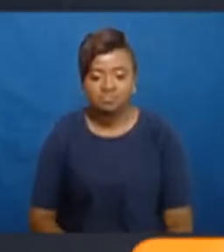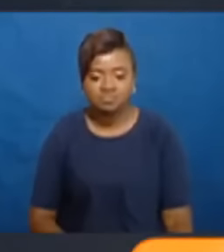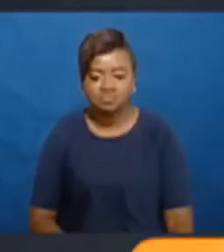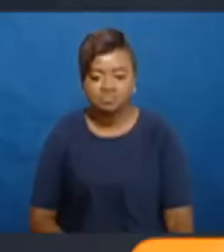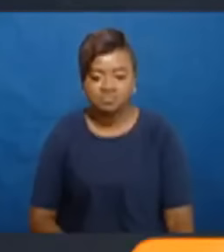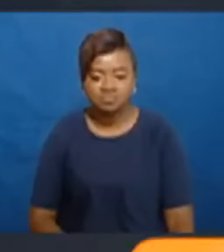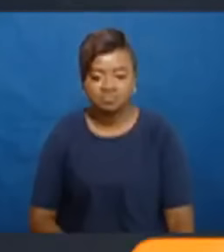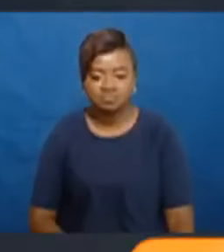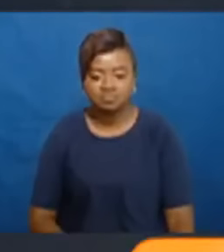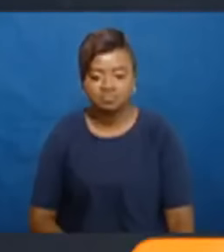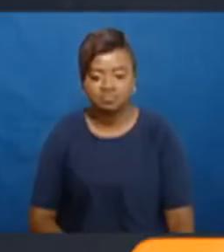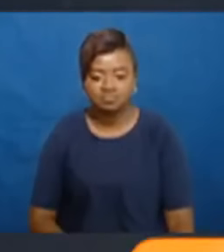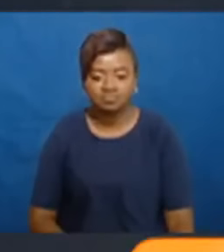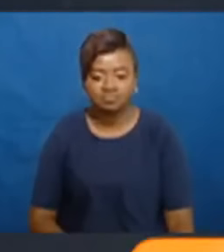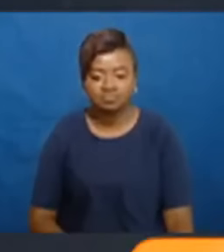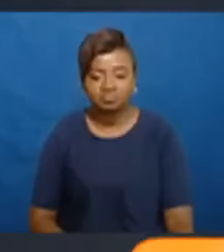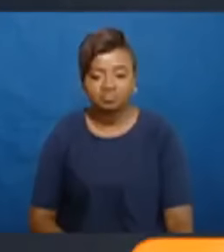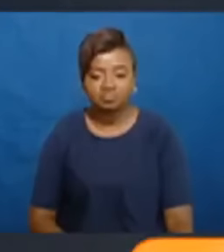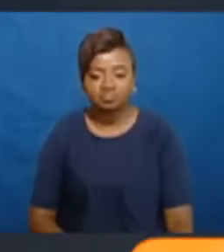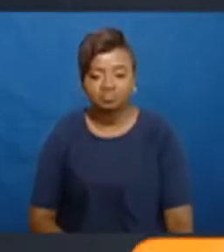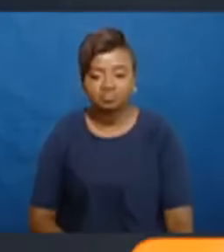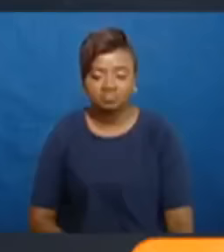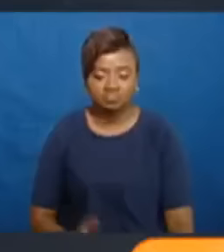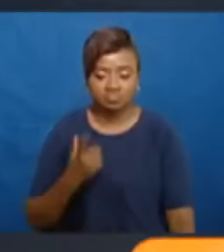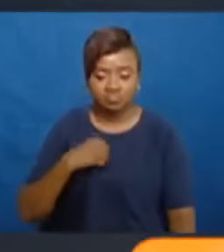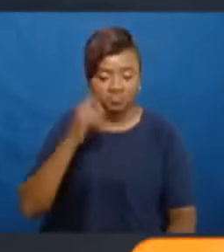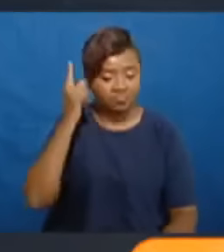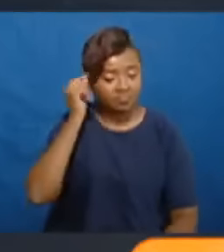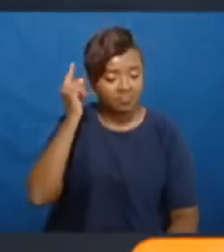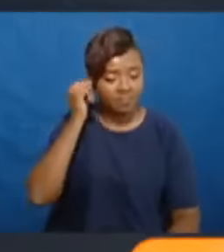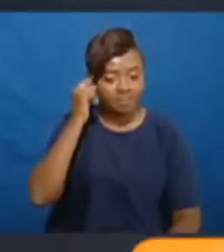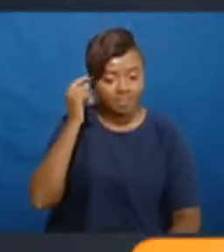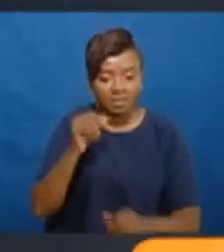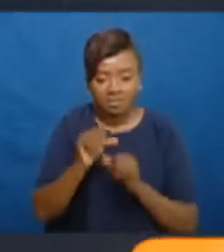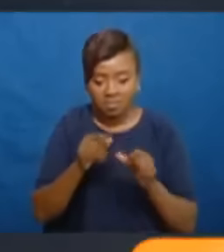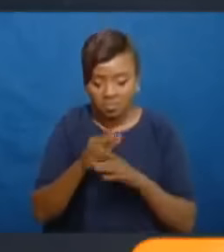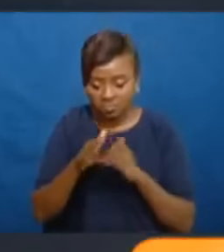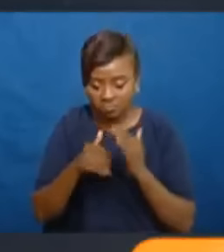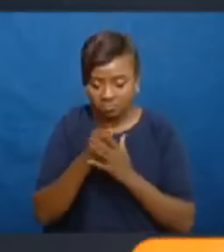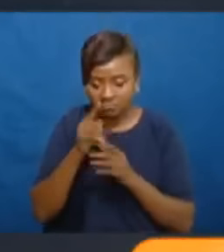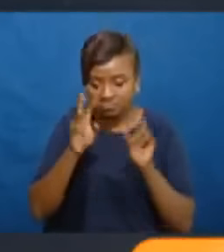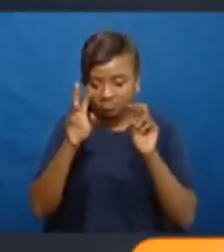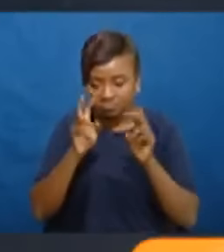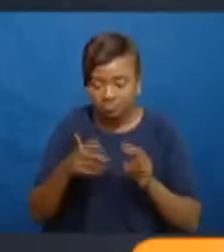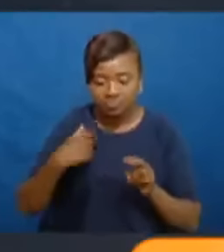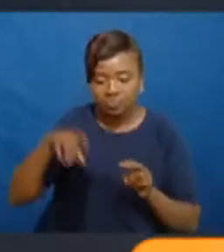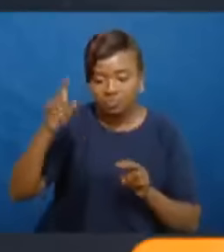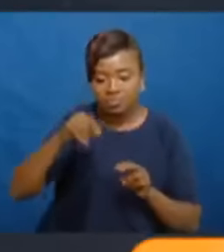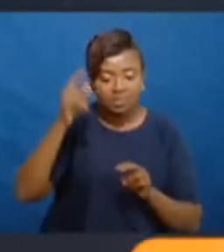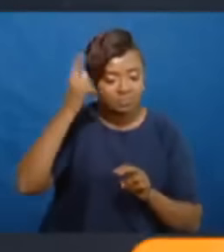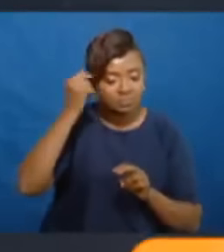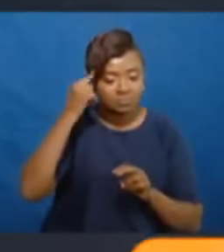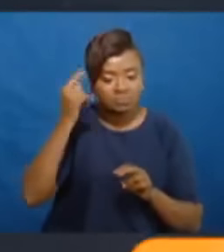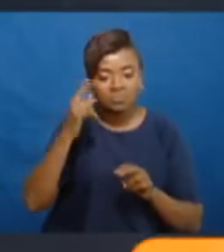How basic was that? As we reflect on the soft issues, let us remember the hard ones